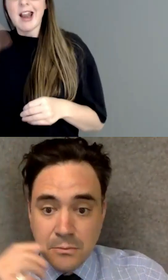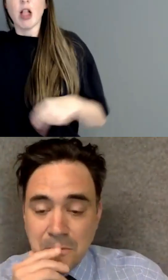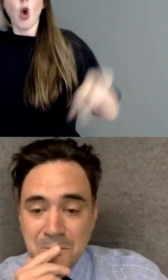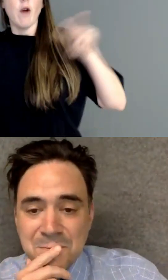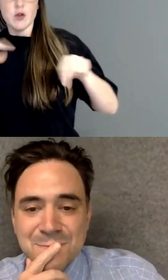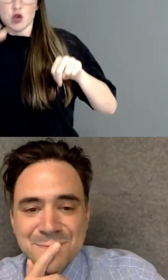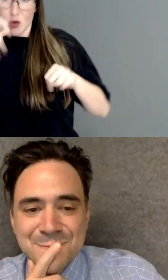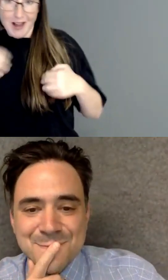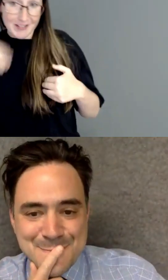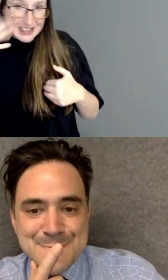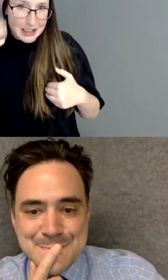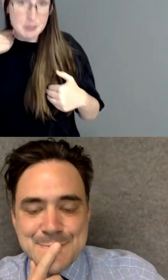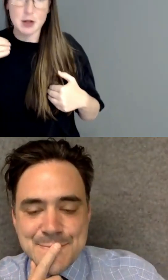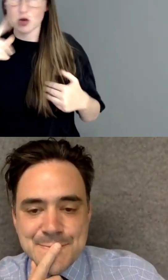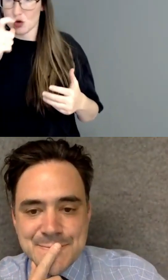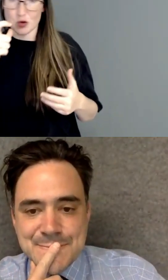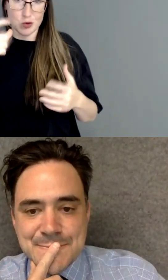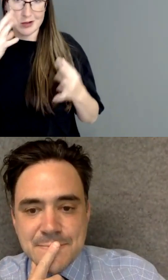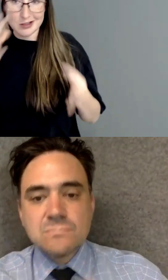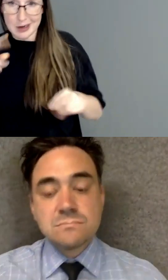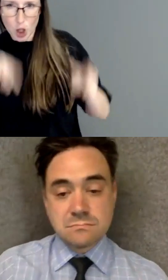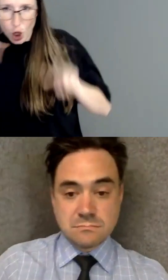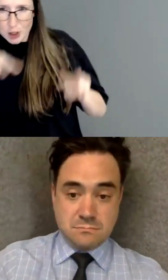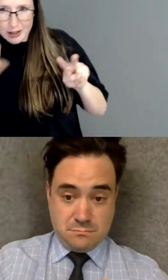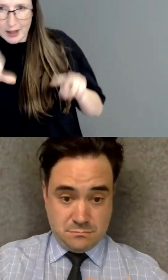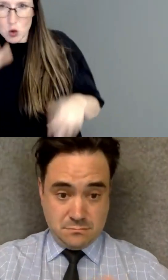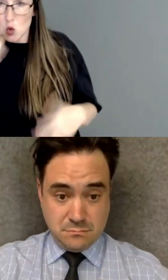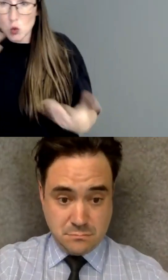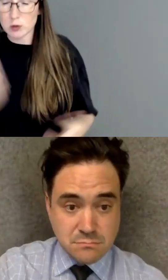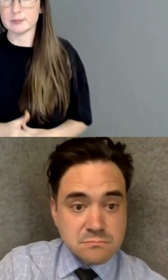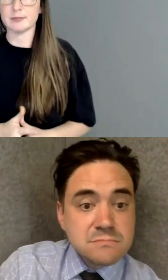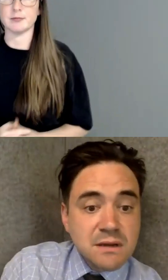has experience that kind of looks at that?